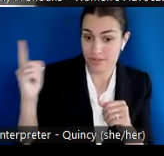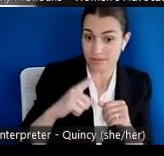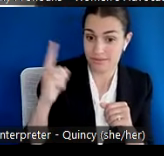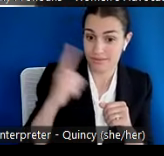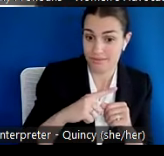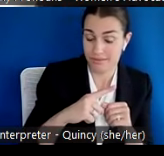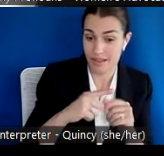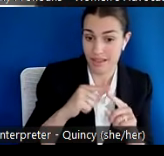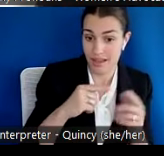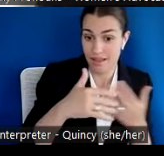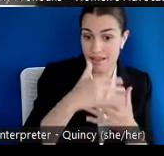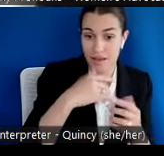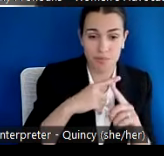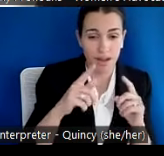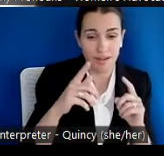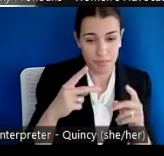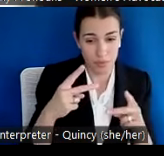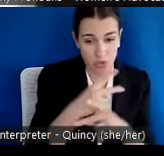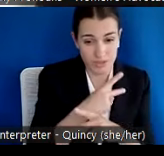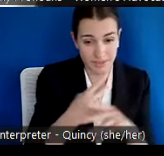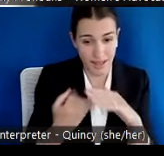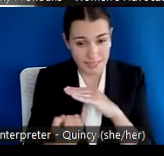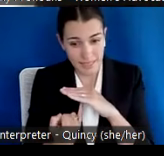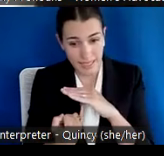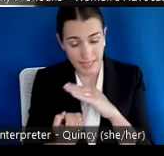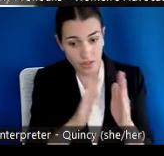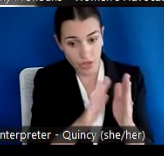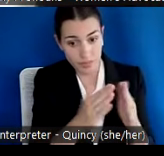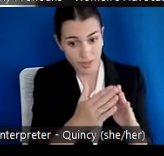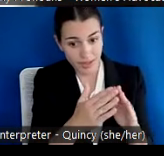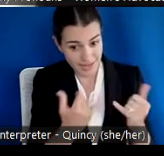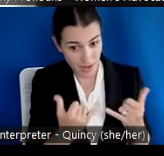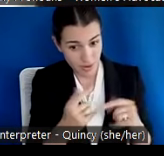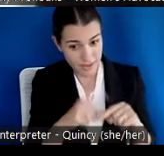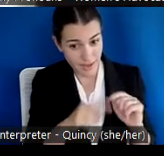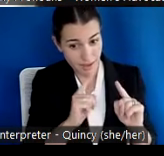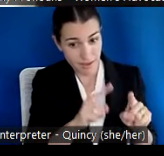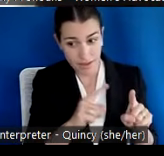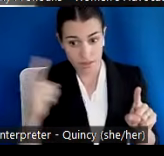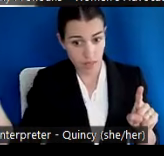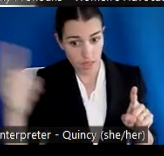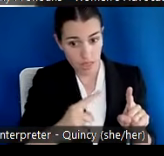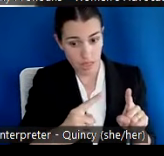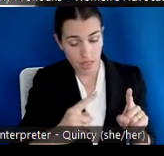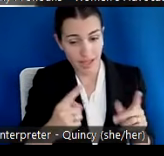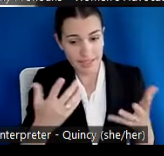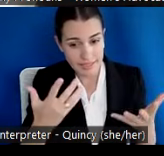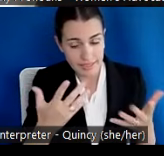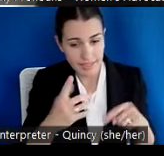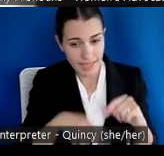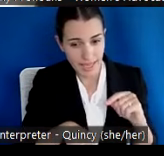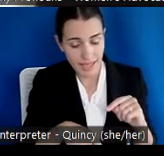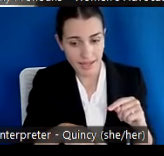an LGBTQIA2+ survivor from their very community that would otherwise serve as the survivor's